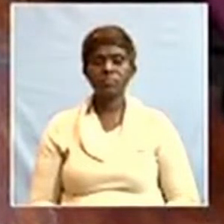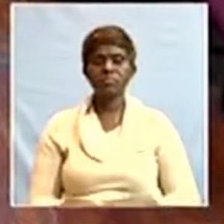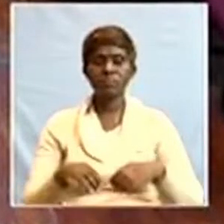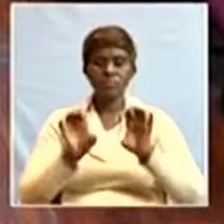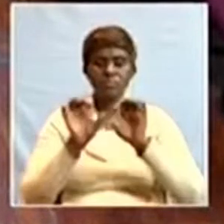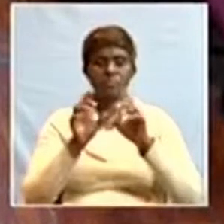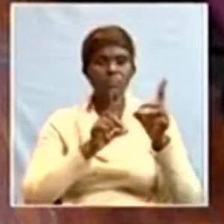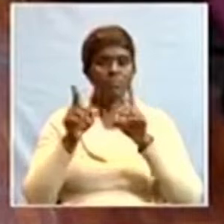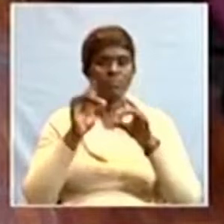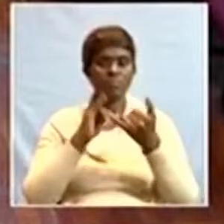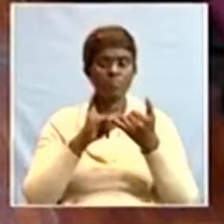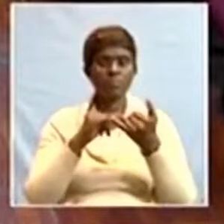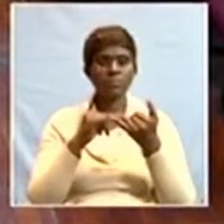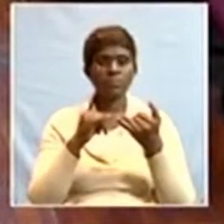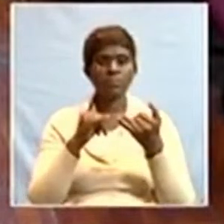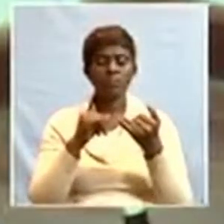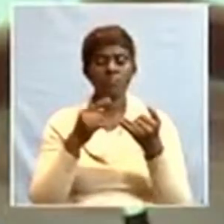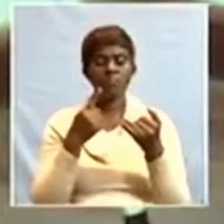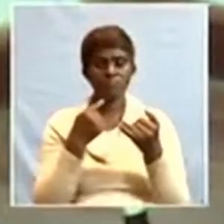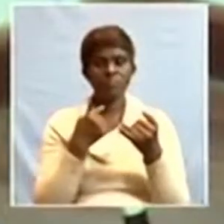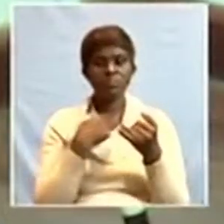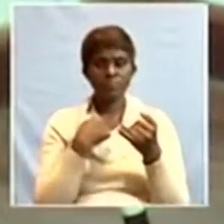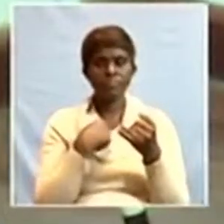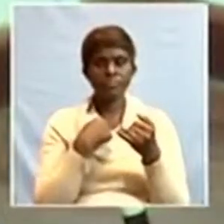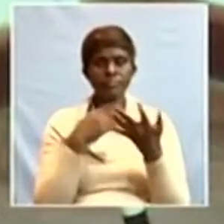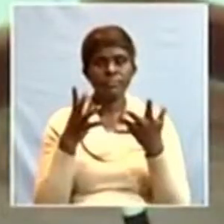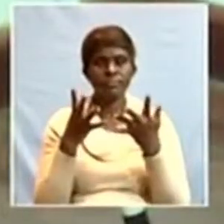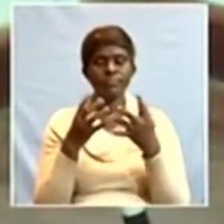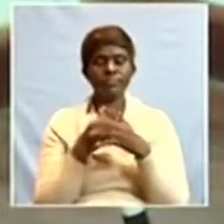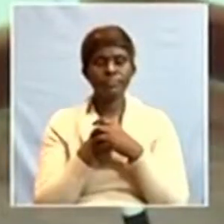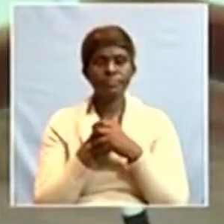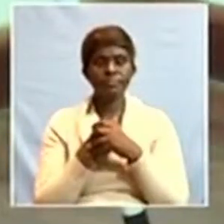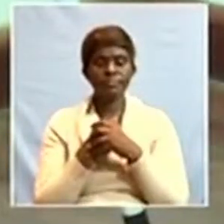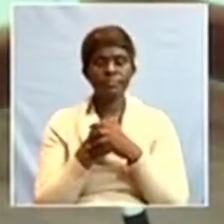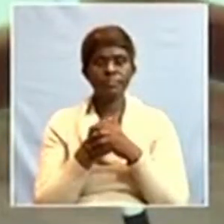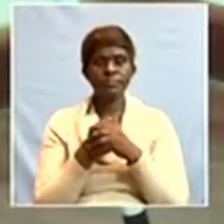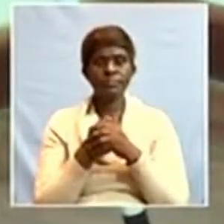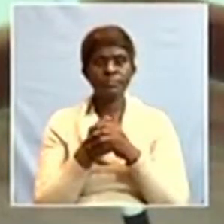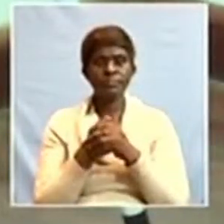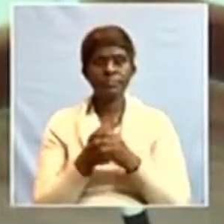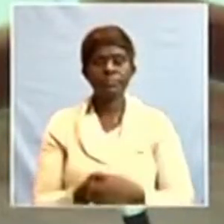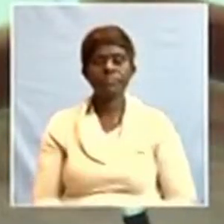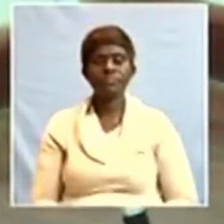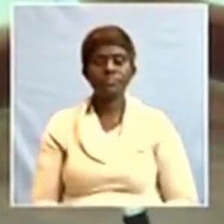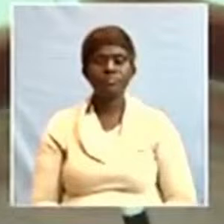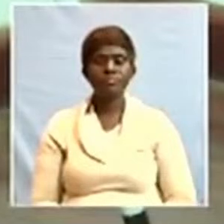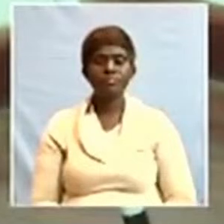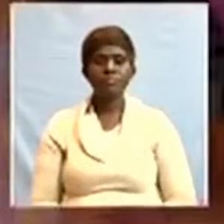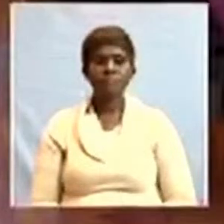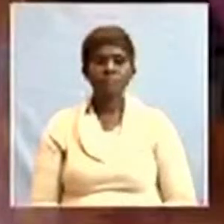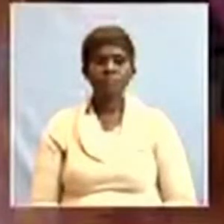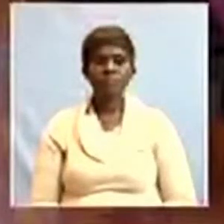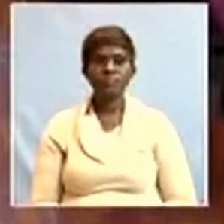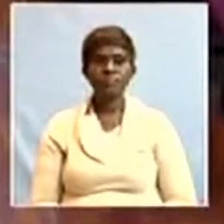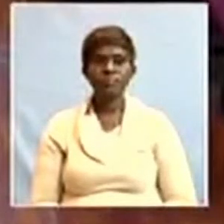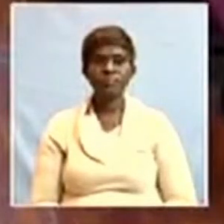Continue, Director, social question. Yes, I'm done, Honorable, and I submit. Honorable Mukumben, follow-up